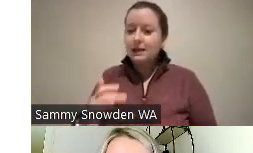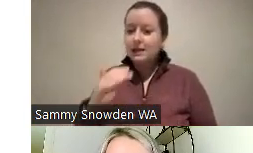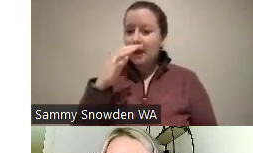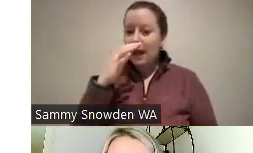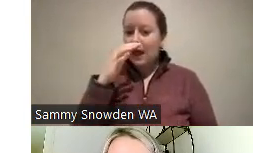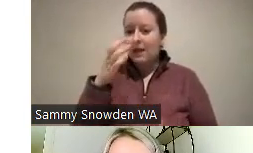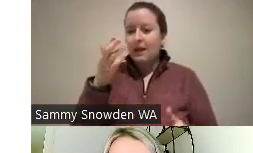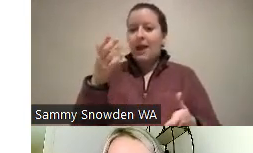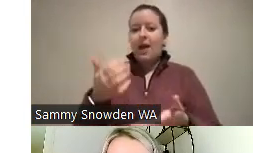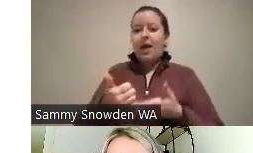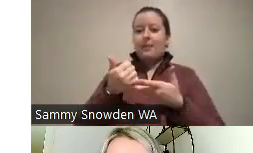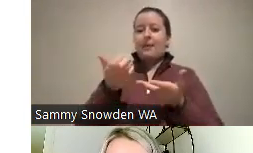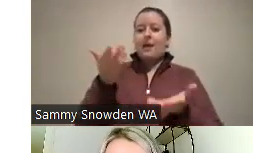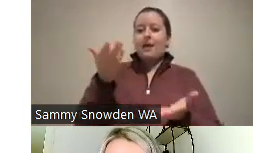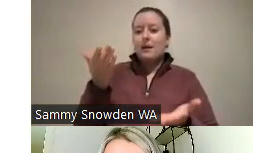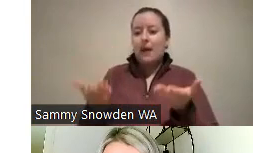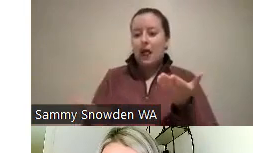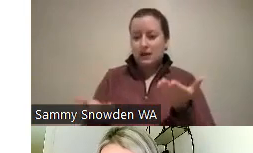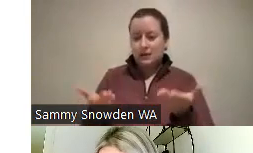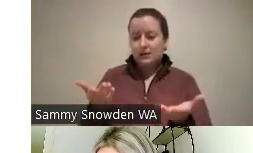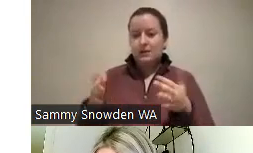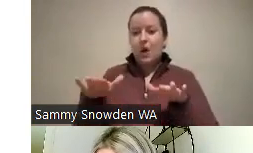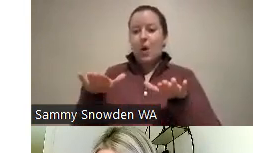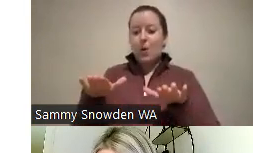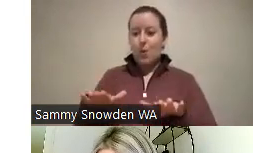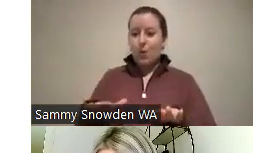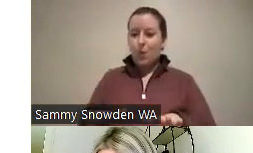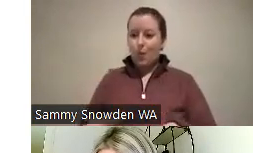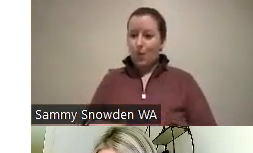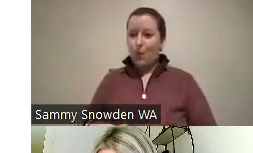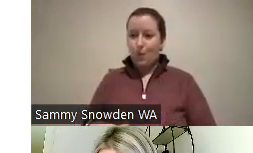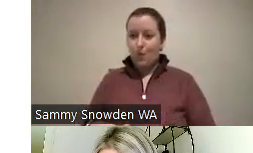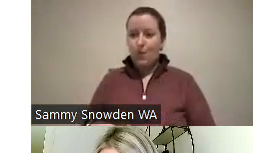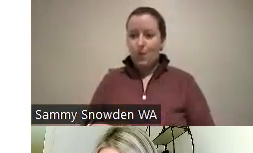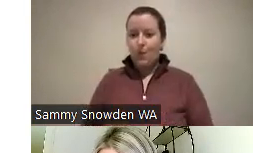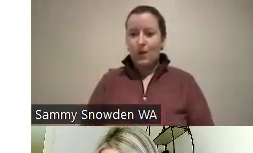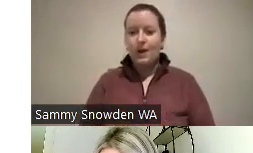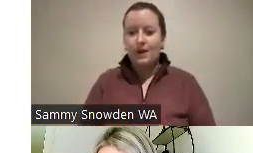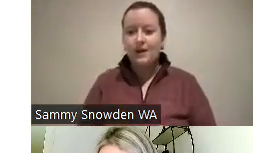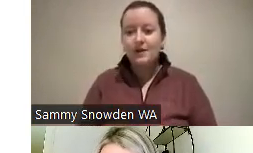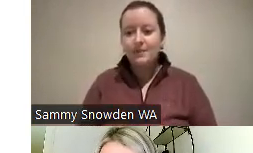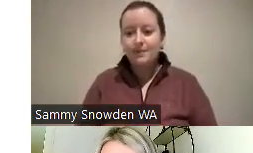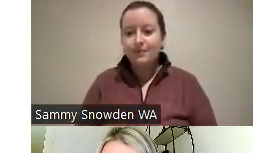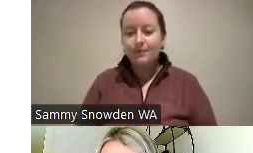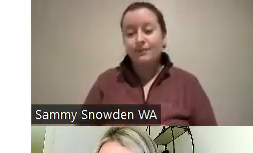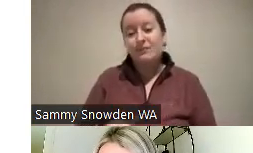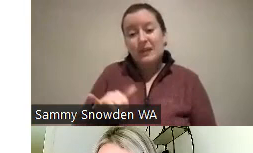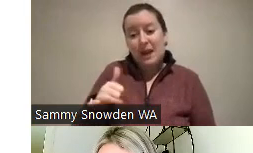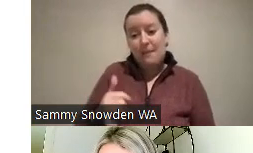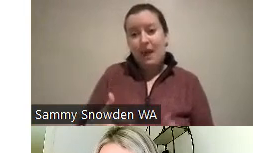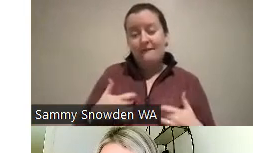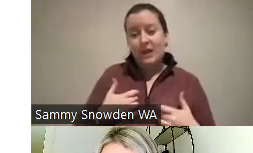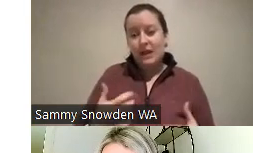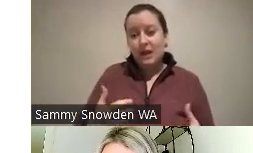or black spruce would be a great one just to help with that. Anything, if you're feeling fearful, unstable, or anything